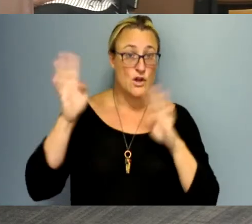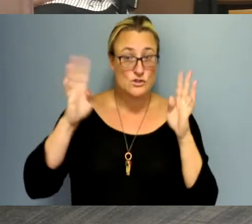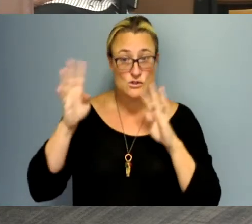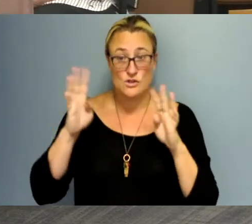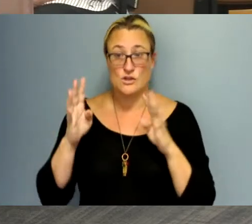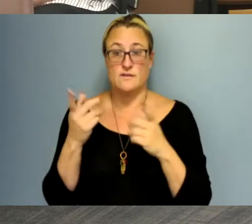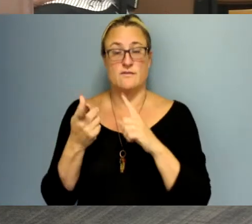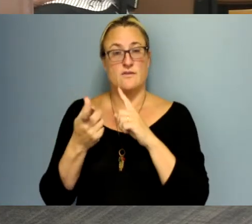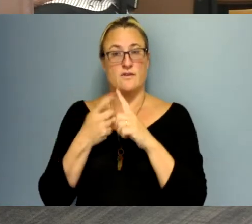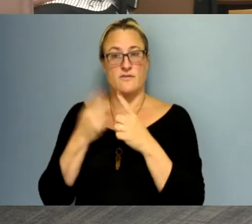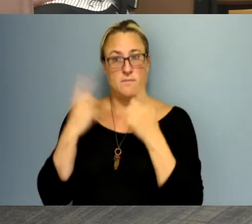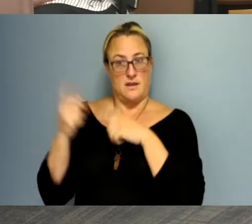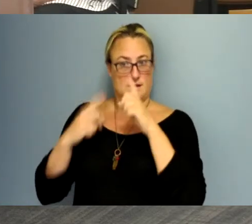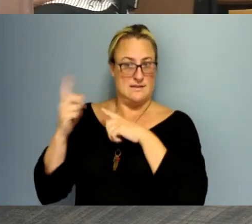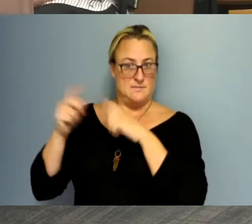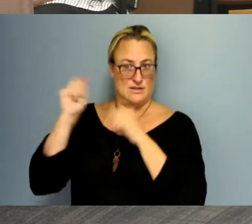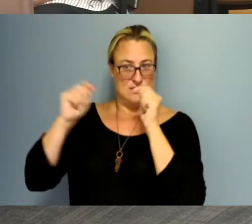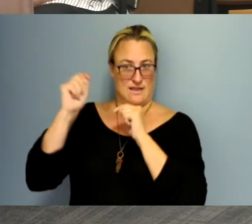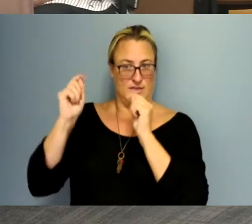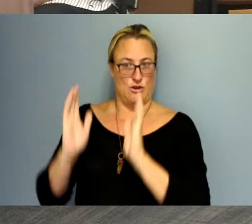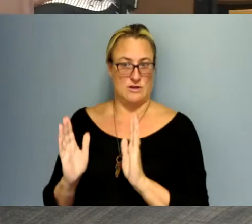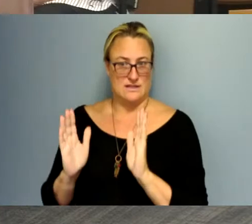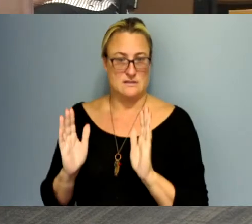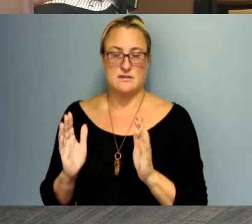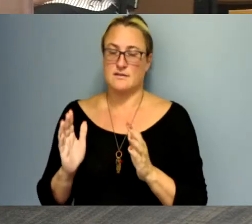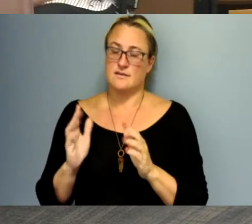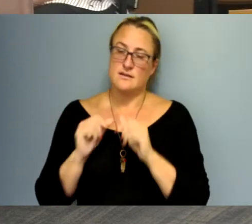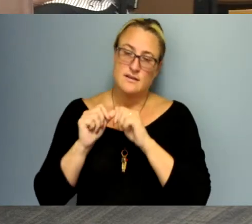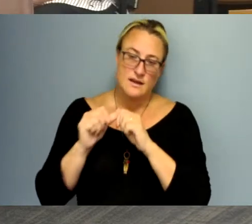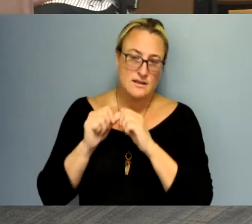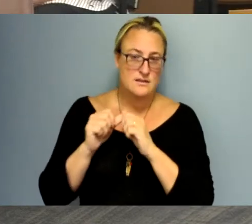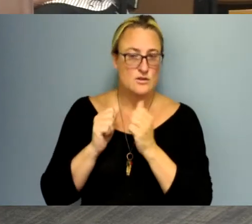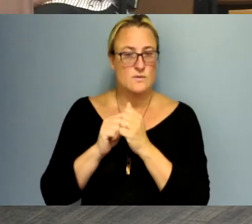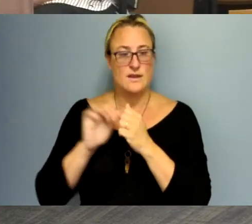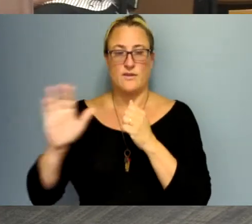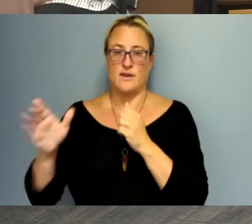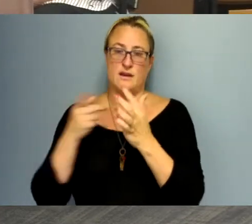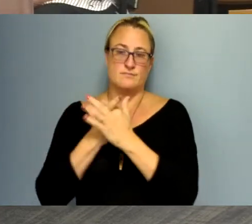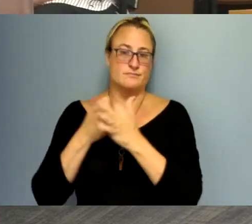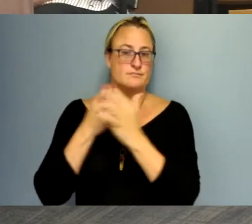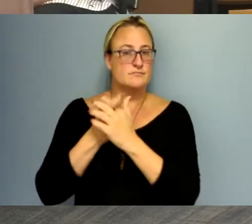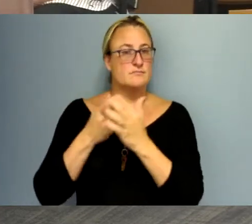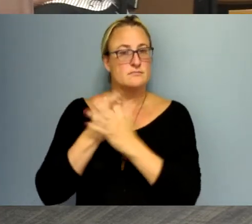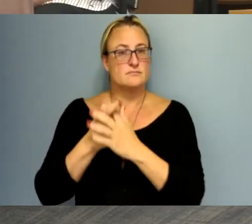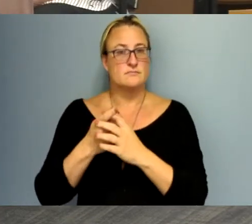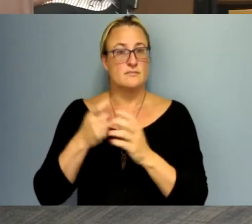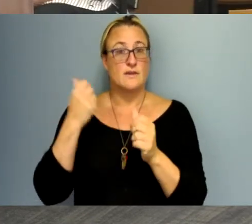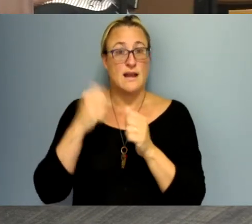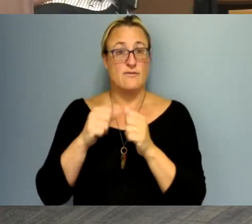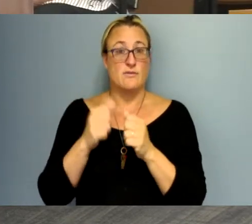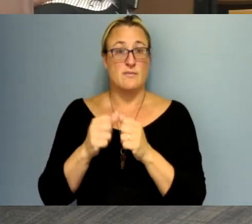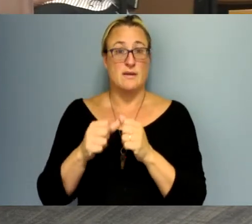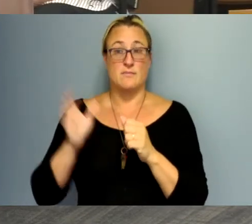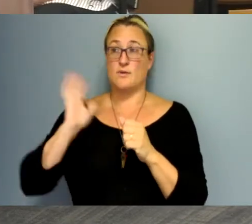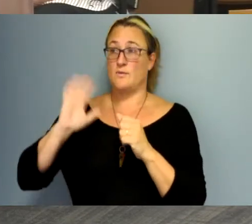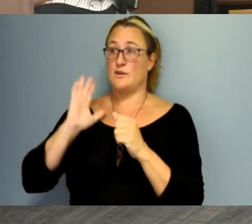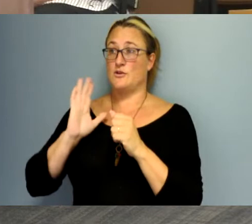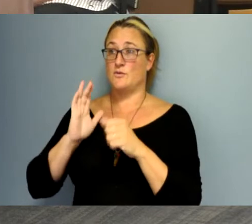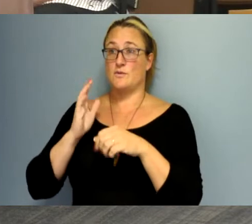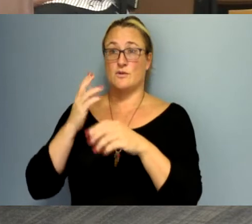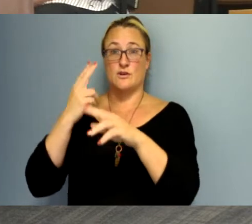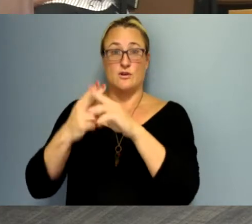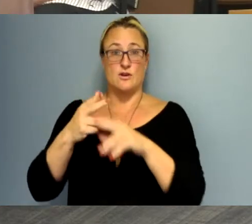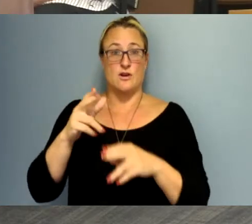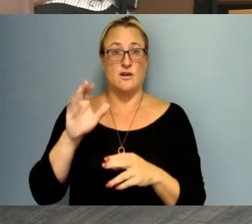theorists here today. They continue with their hits. I remember when we did the felons, when you guys were all accused of being felons because you took